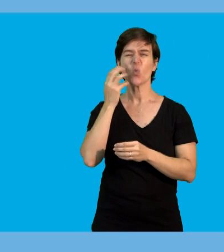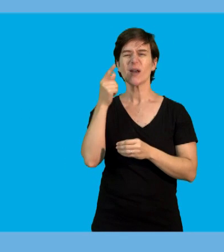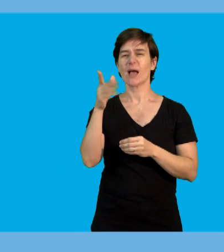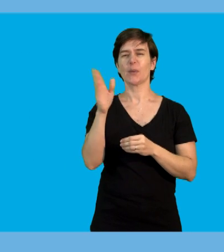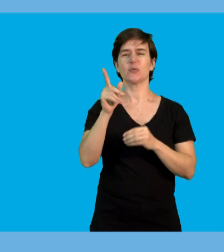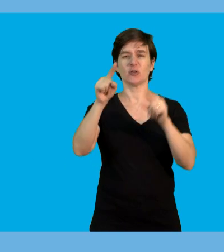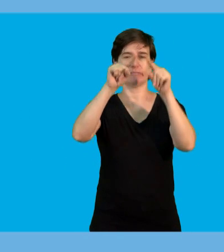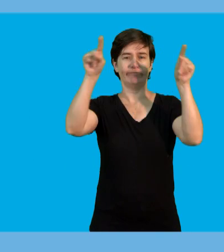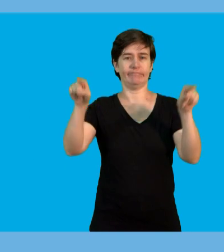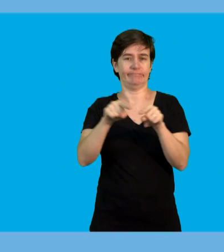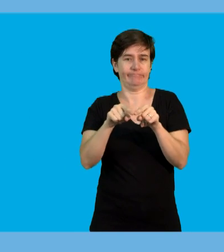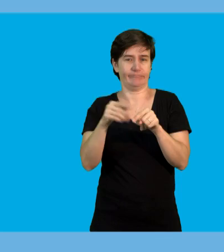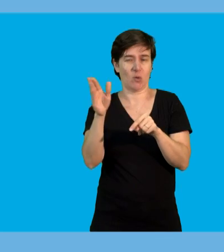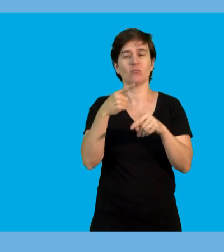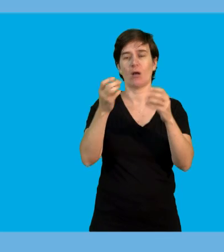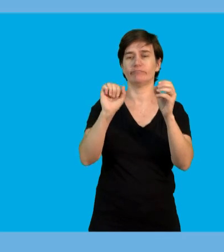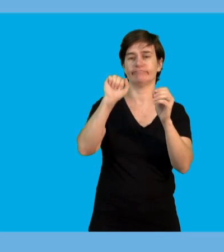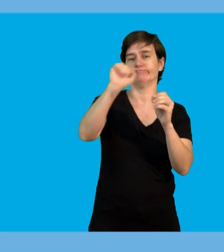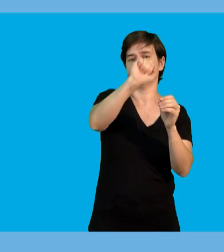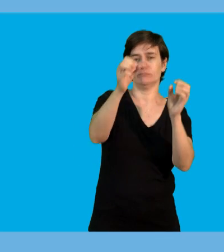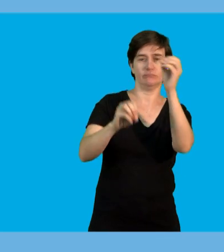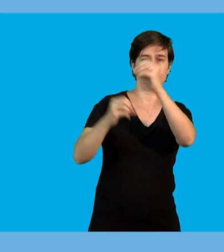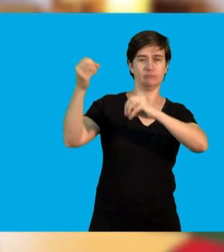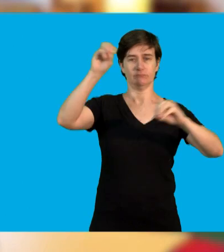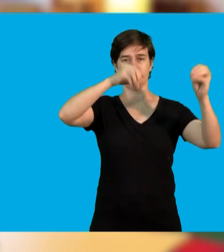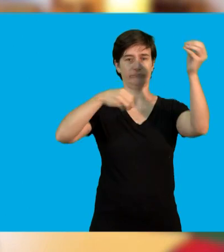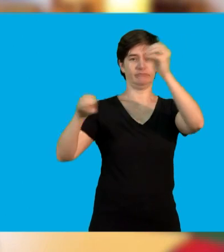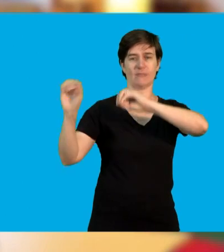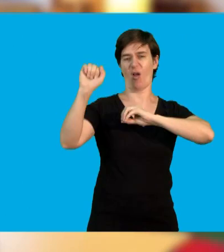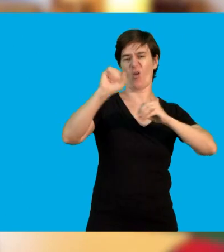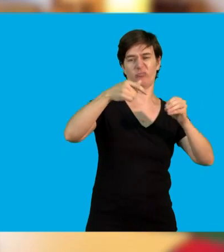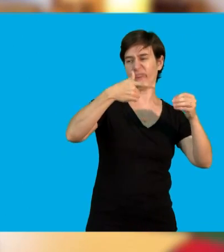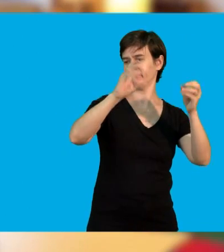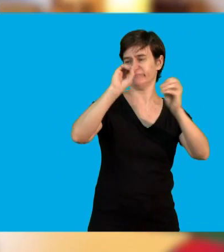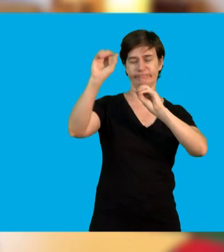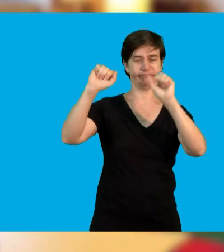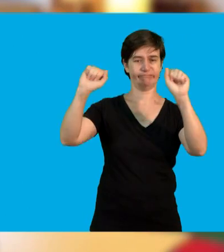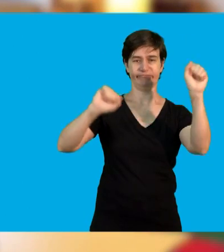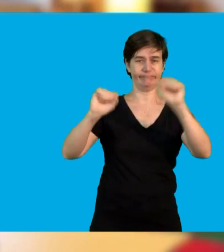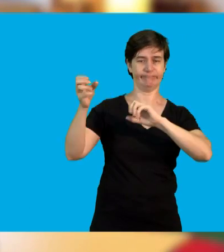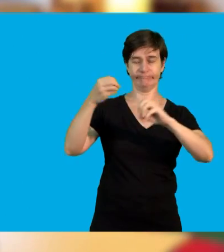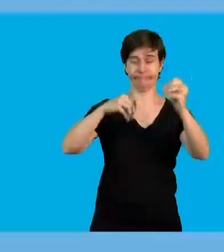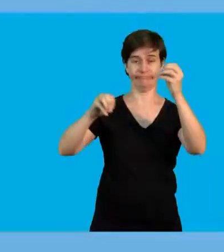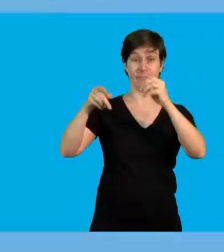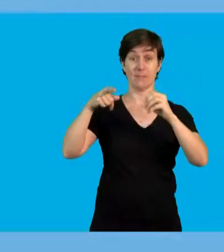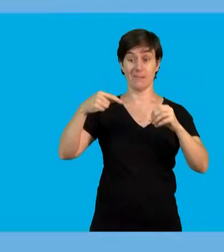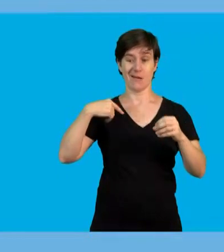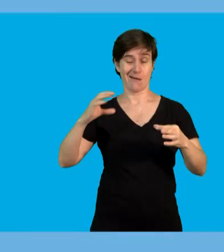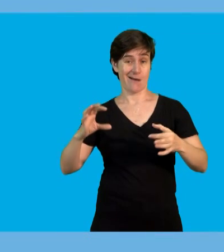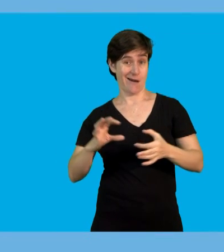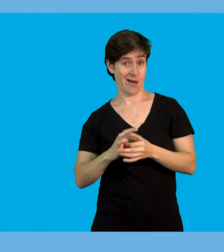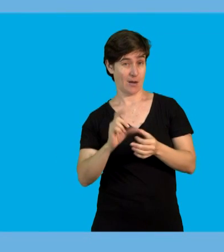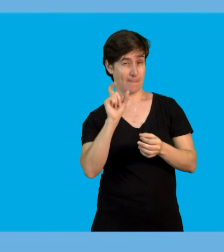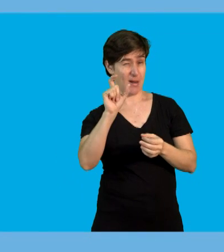no battery or energy source connected, the electrons were just moving in various directions. The moment you start connecting the